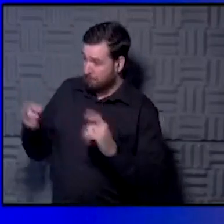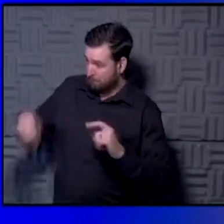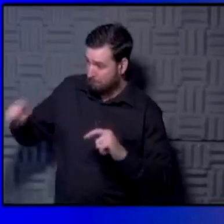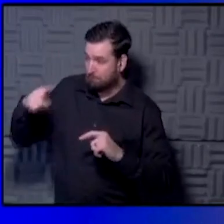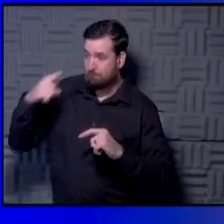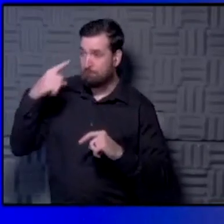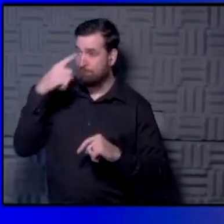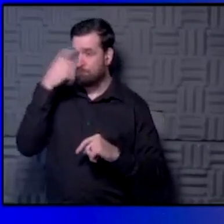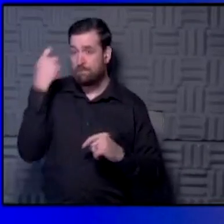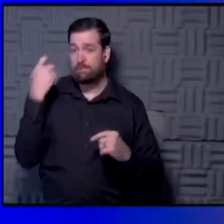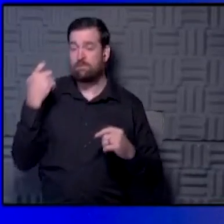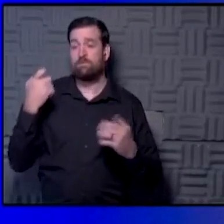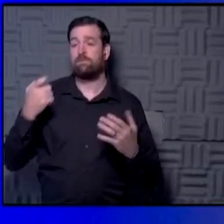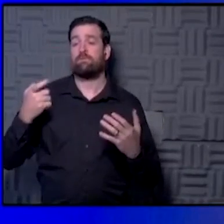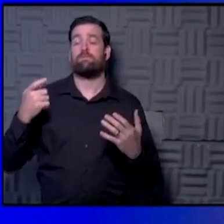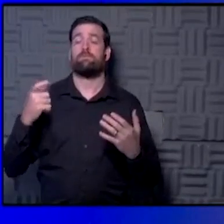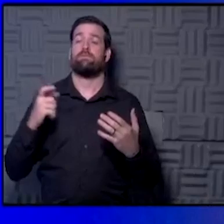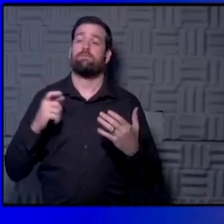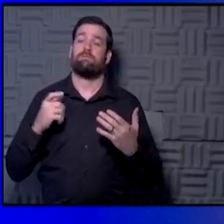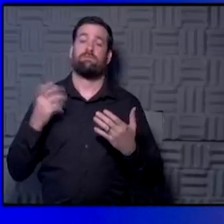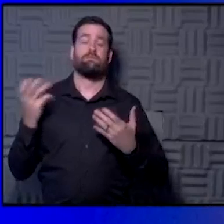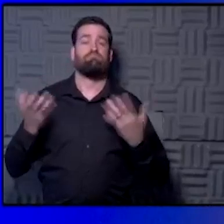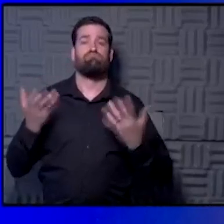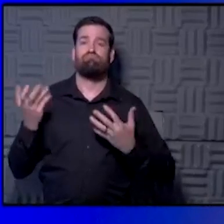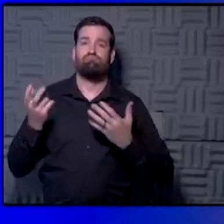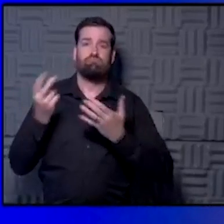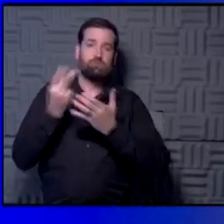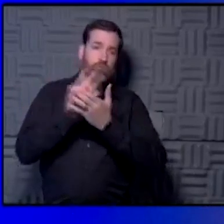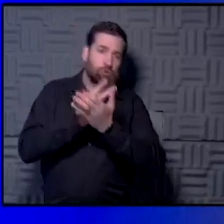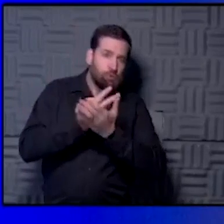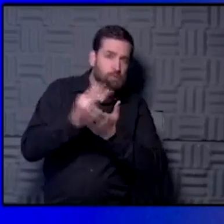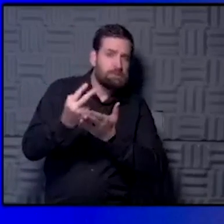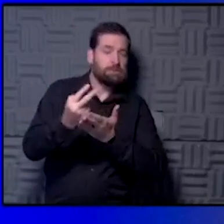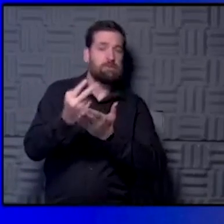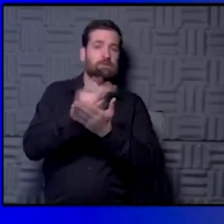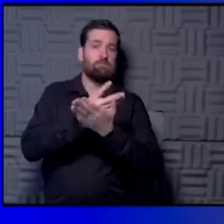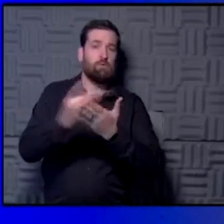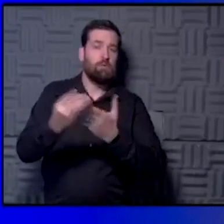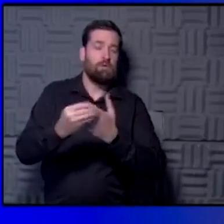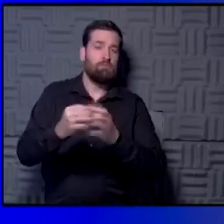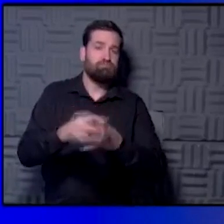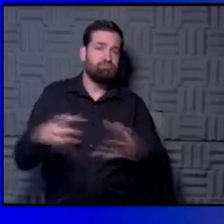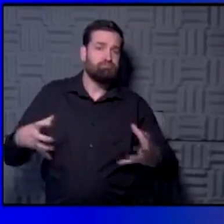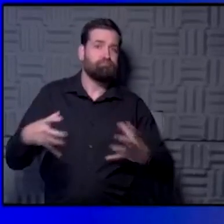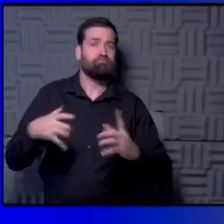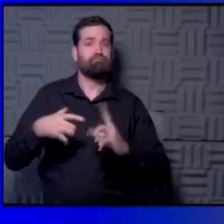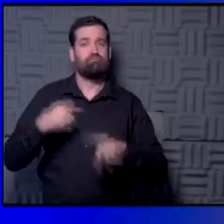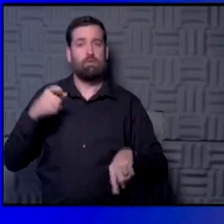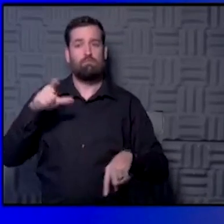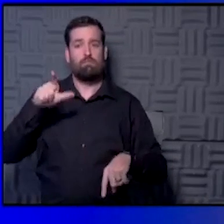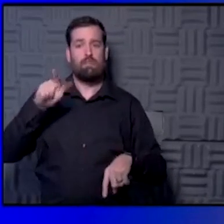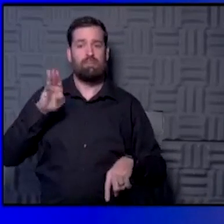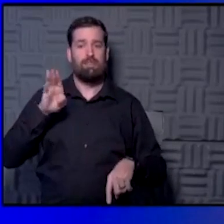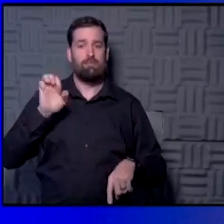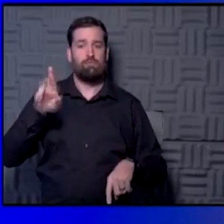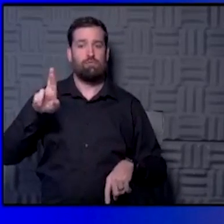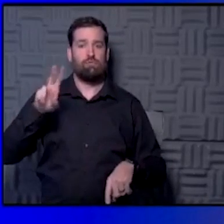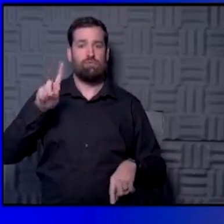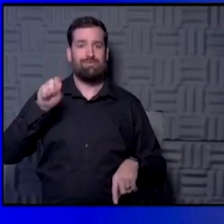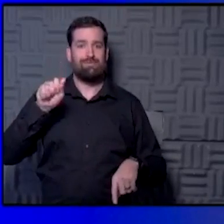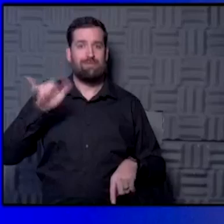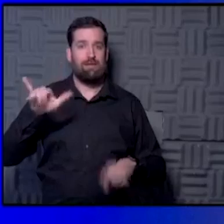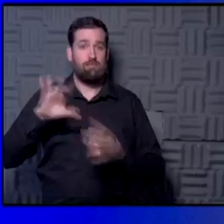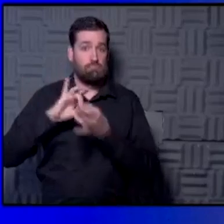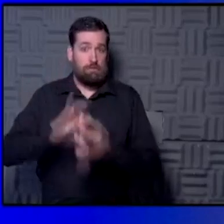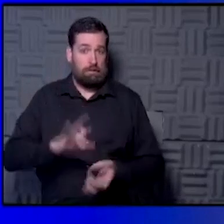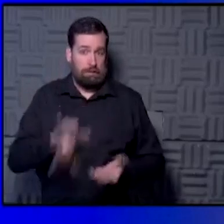part of that, 2 to 4 week surge that we saw from the Labor Day or anything like that.